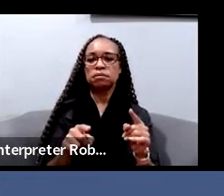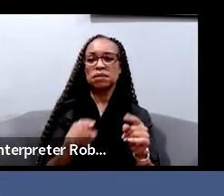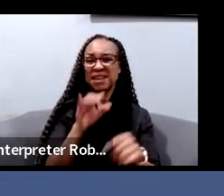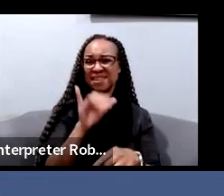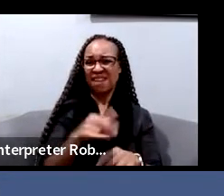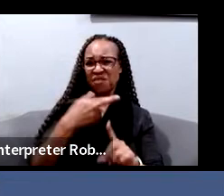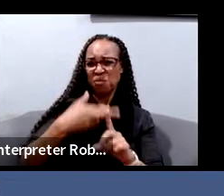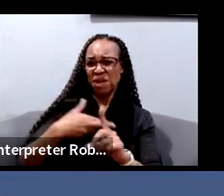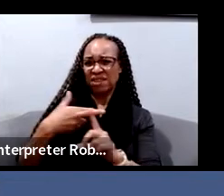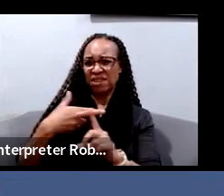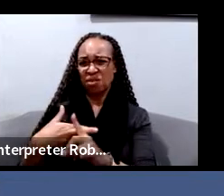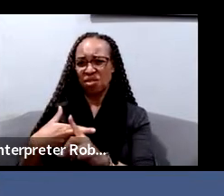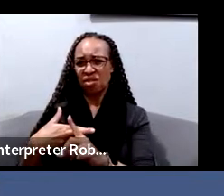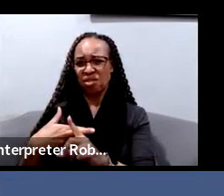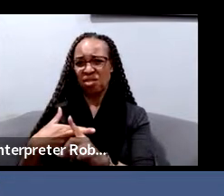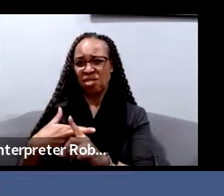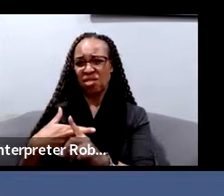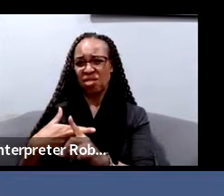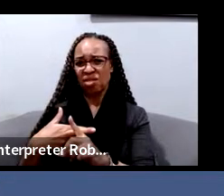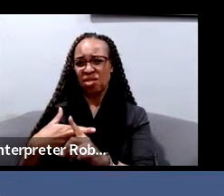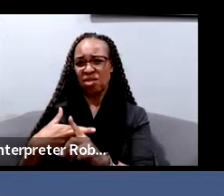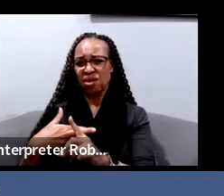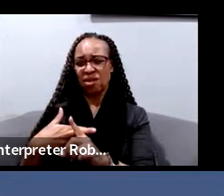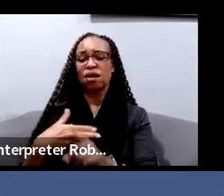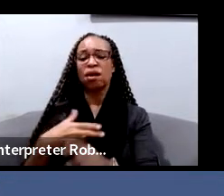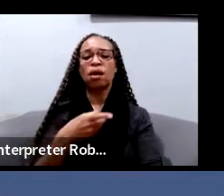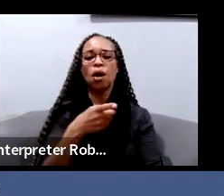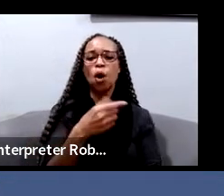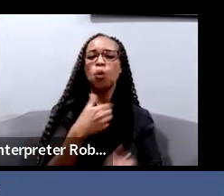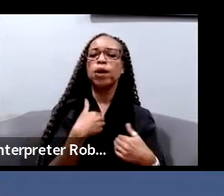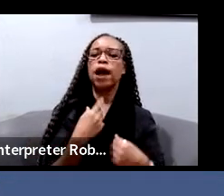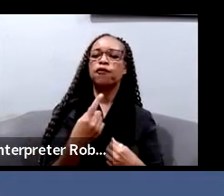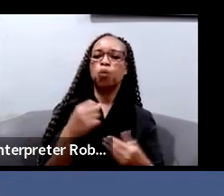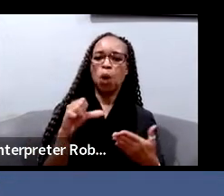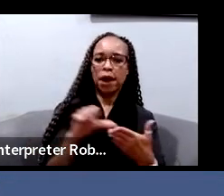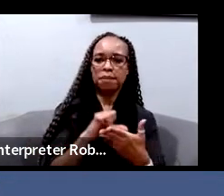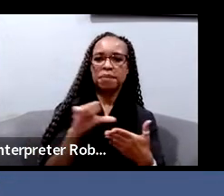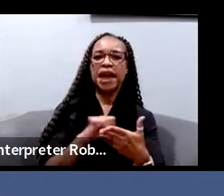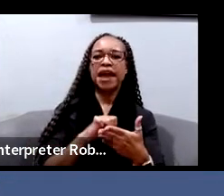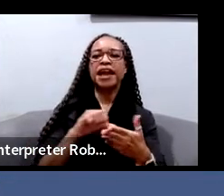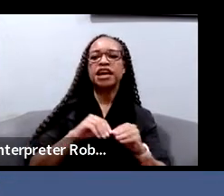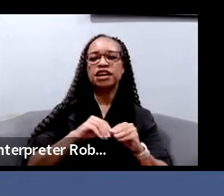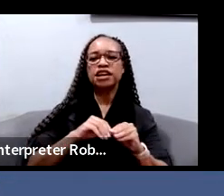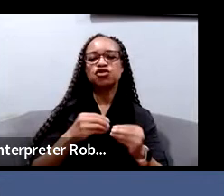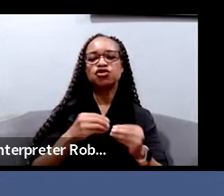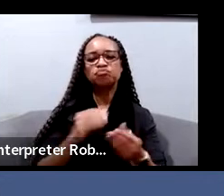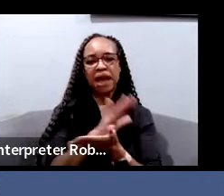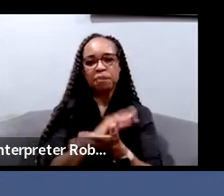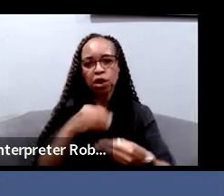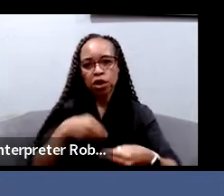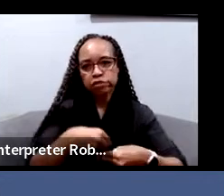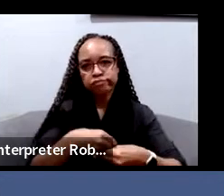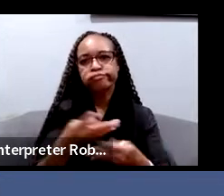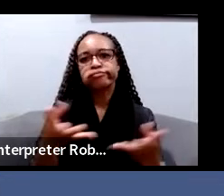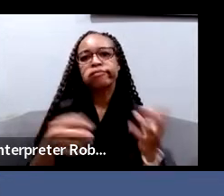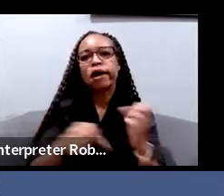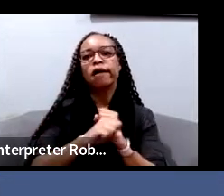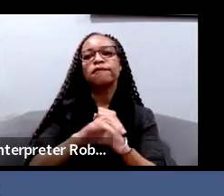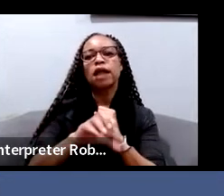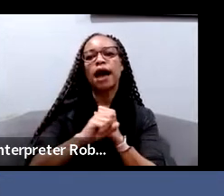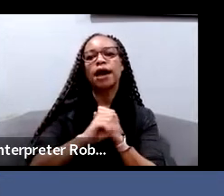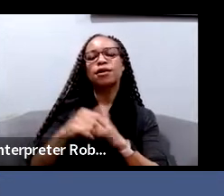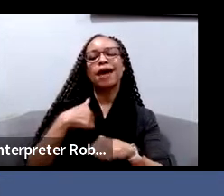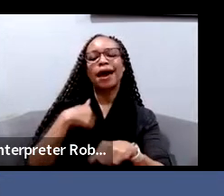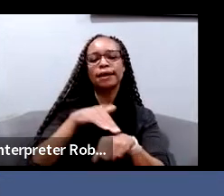tenant legal matters? We do have one-page flyers in a couple of languages, and maybe I could send them